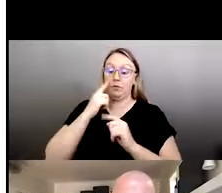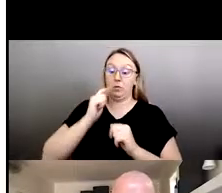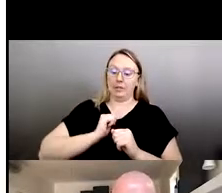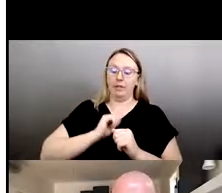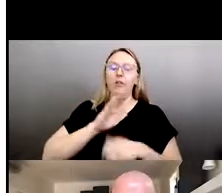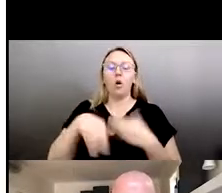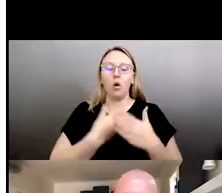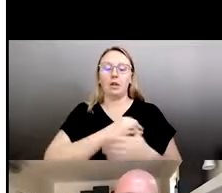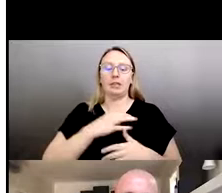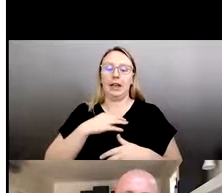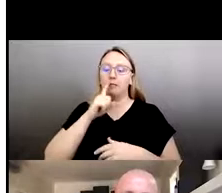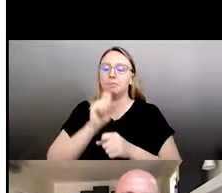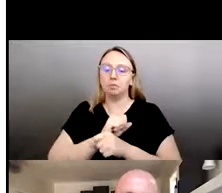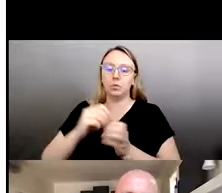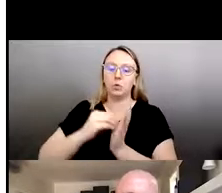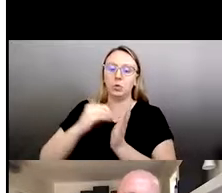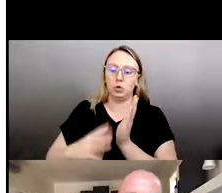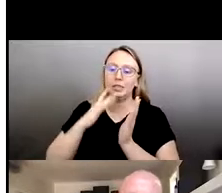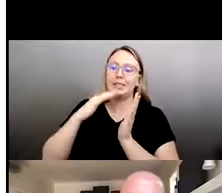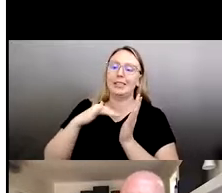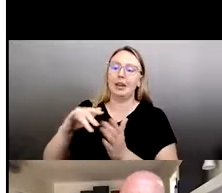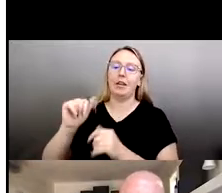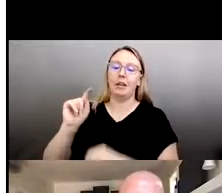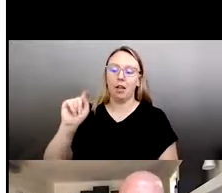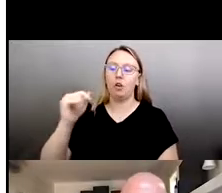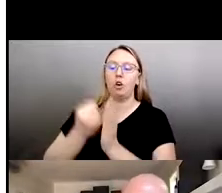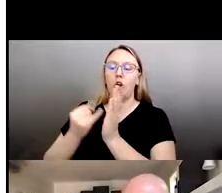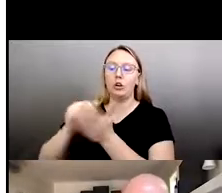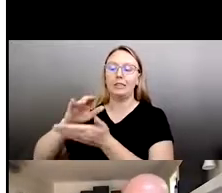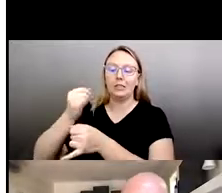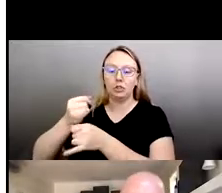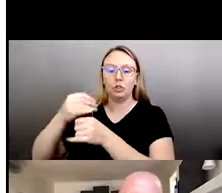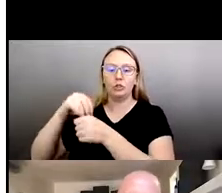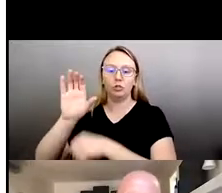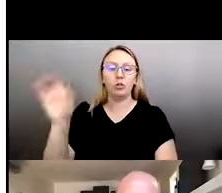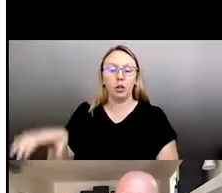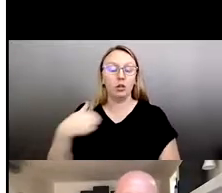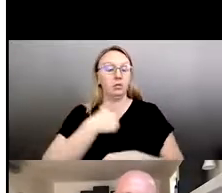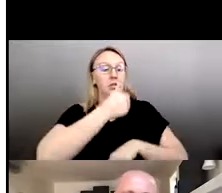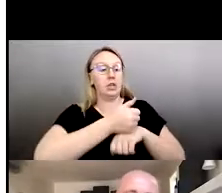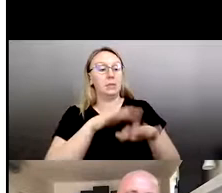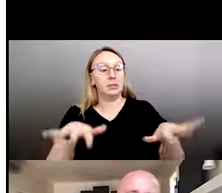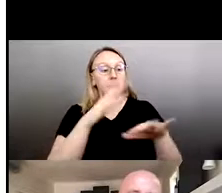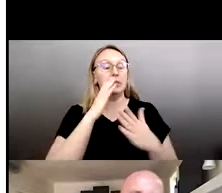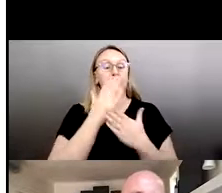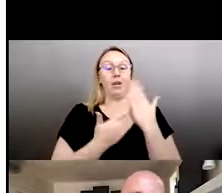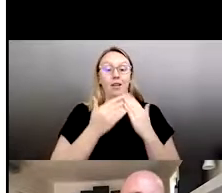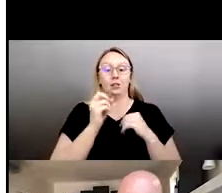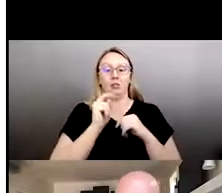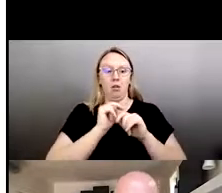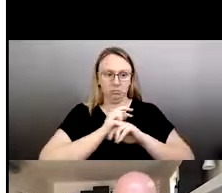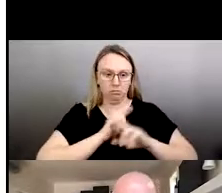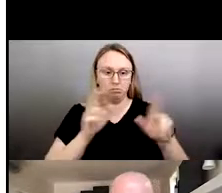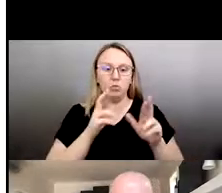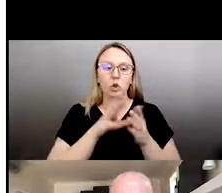students currently studying at the School of the Art Institute of Chicago. And we create a space for hands-on learning in a professional museum environment. So